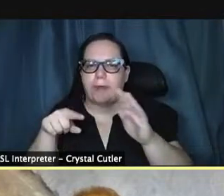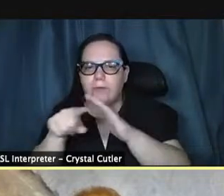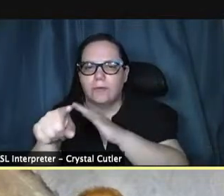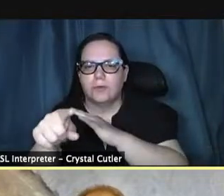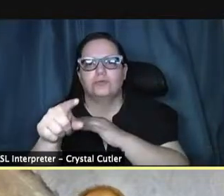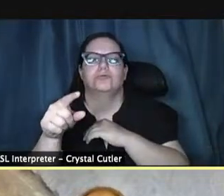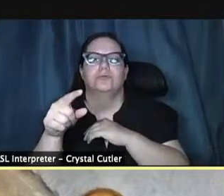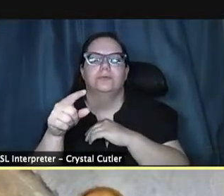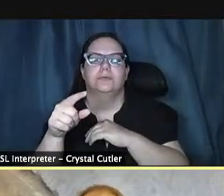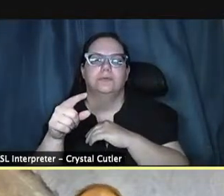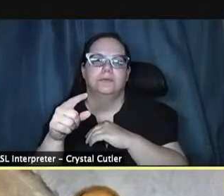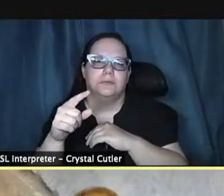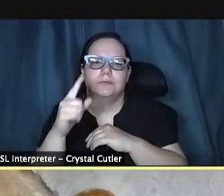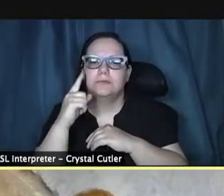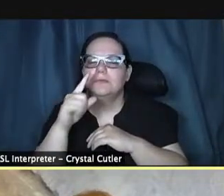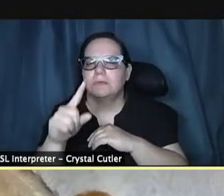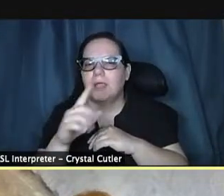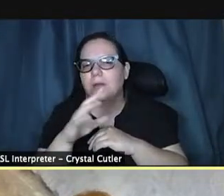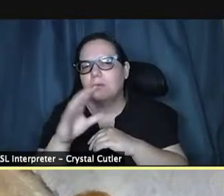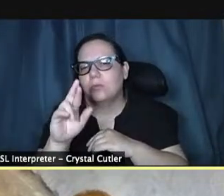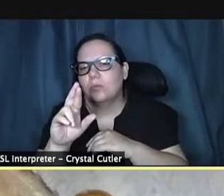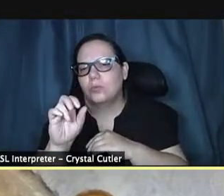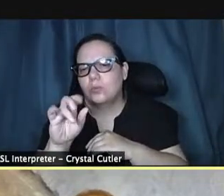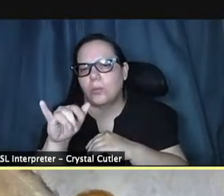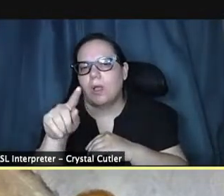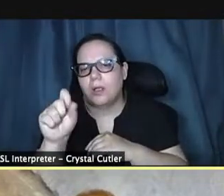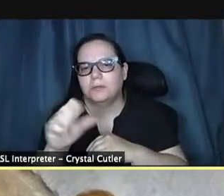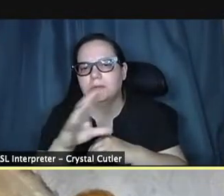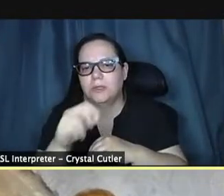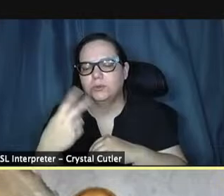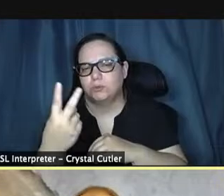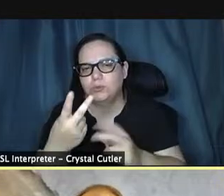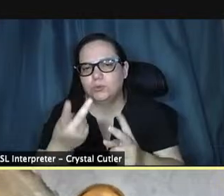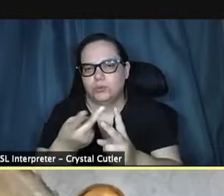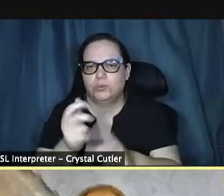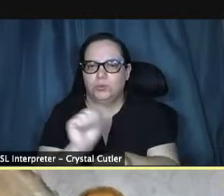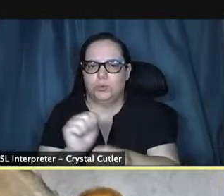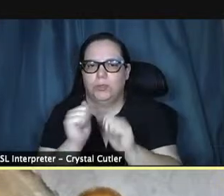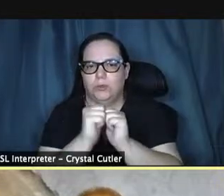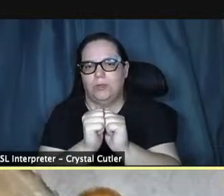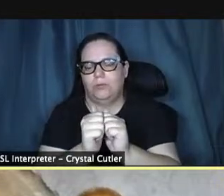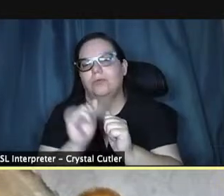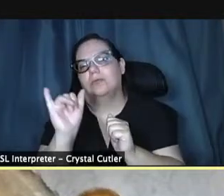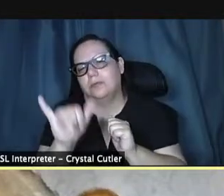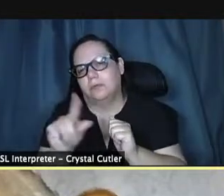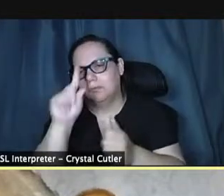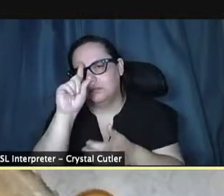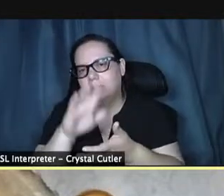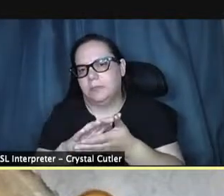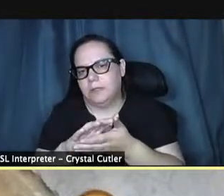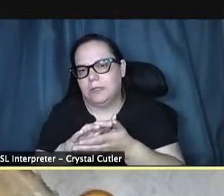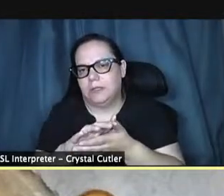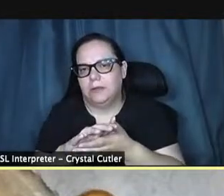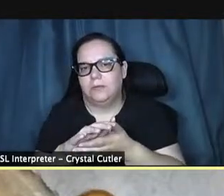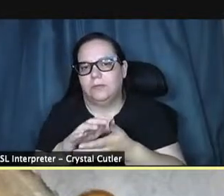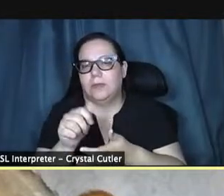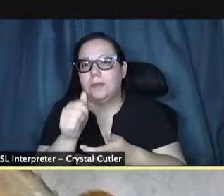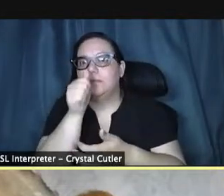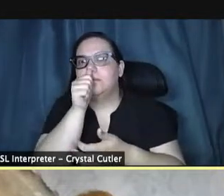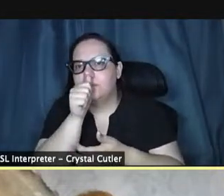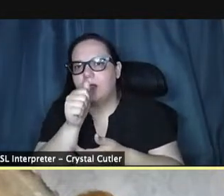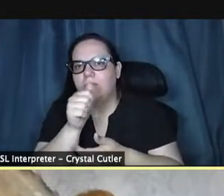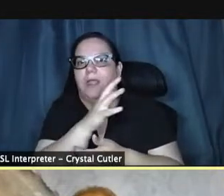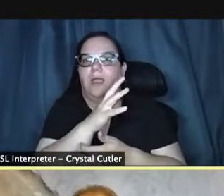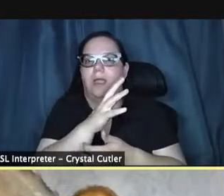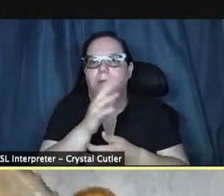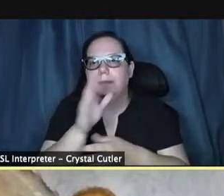2 of them working together. This is an area where we believe that private entrepreneurs can play a strong role. So we have supported the